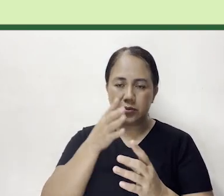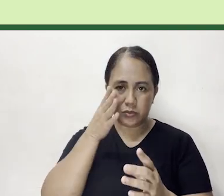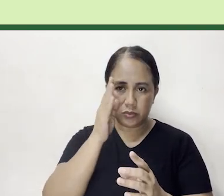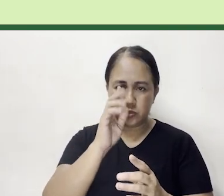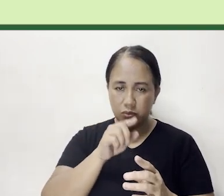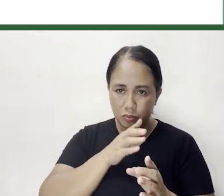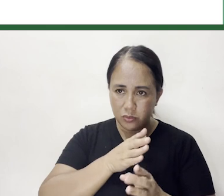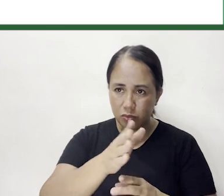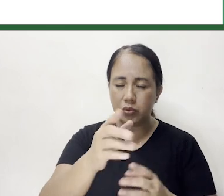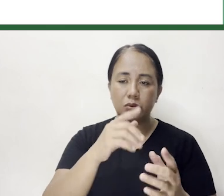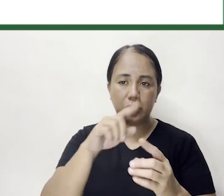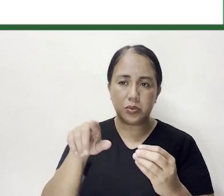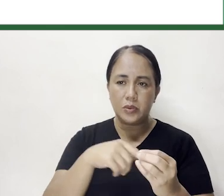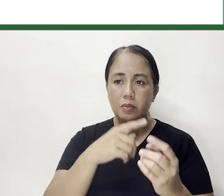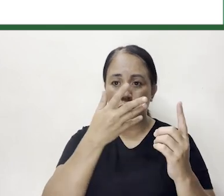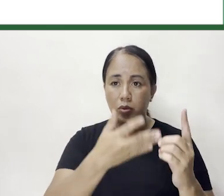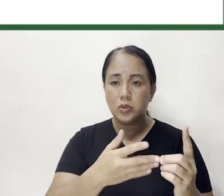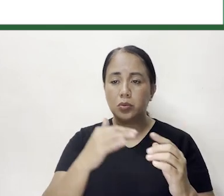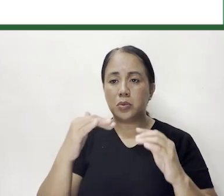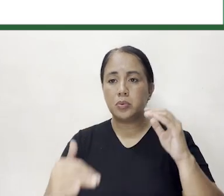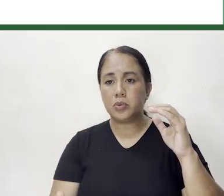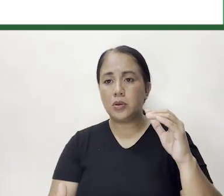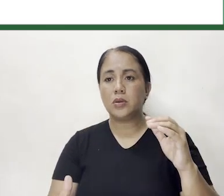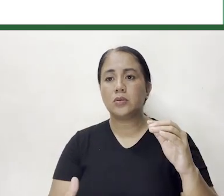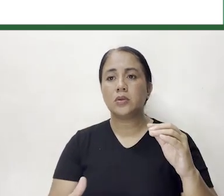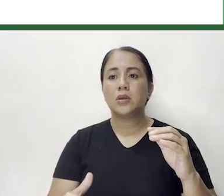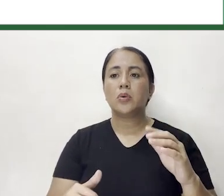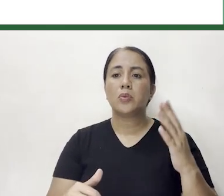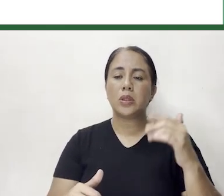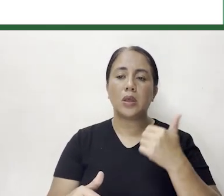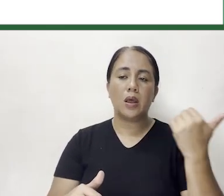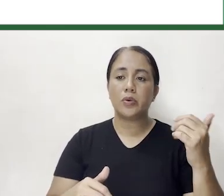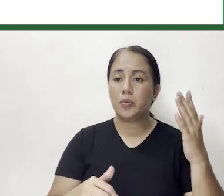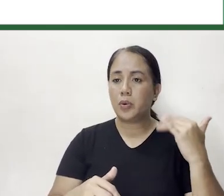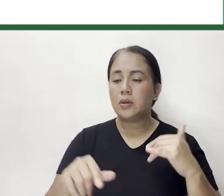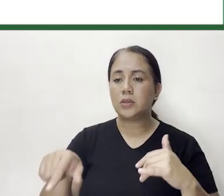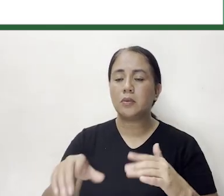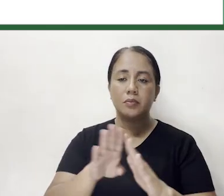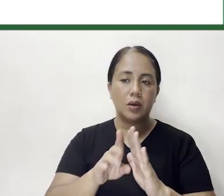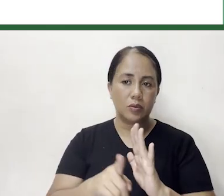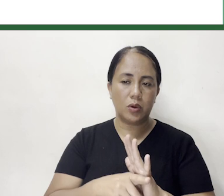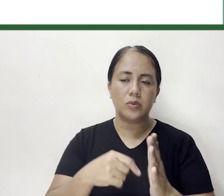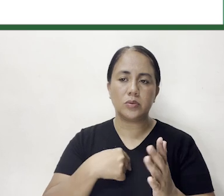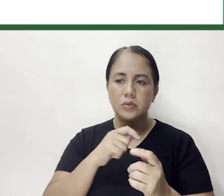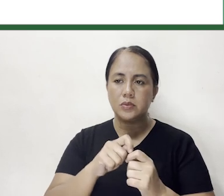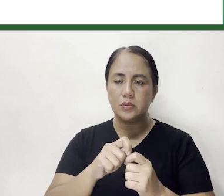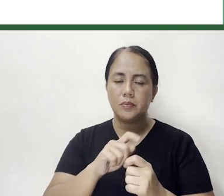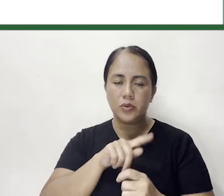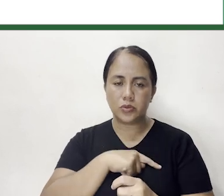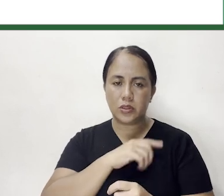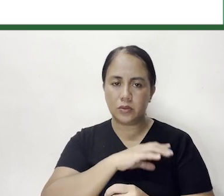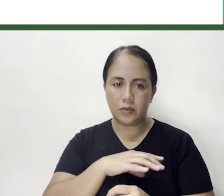Direct discrimination occurs when one person is treated less favorably than another because of their background on